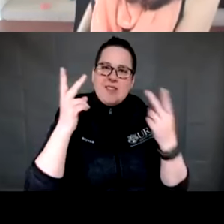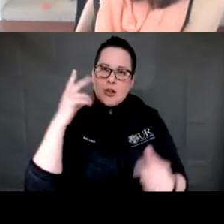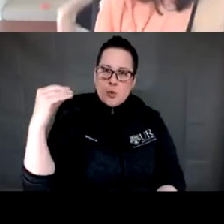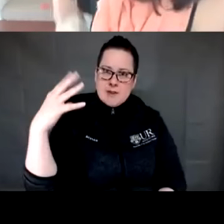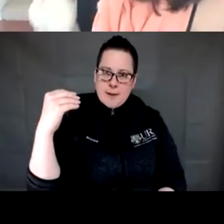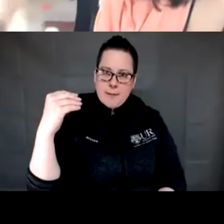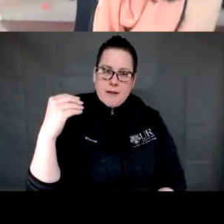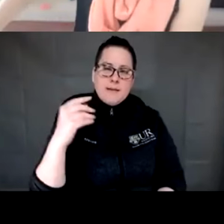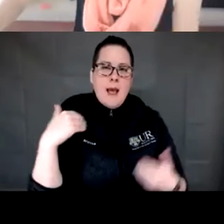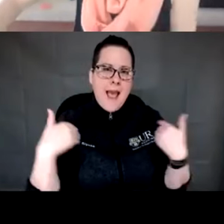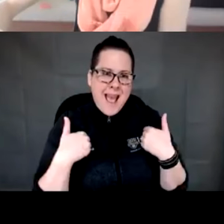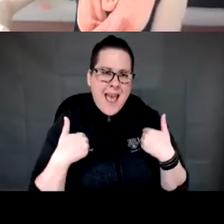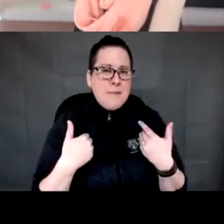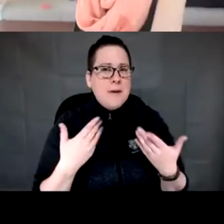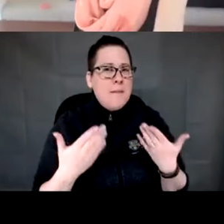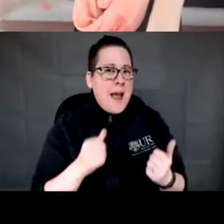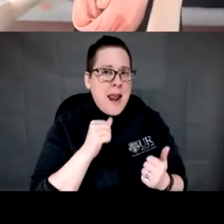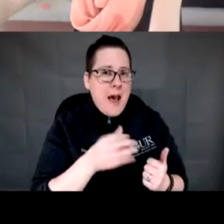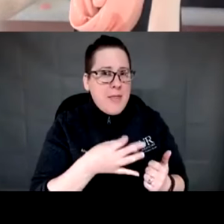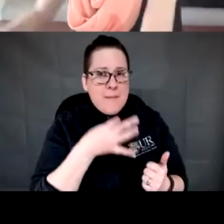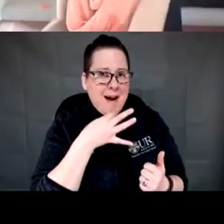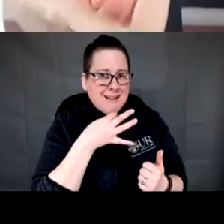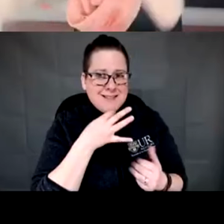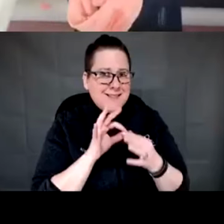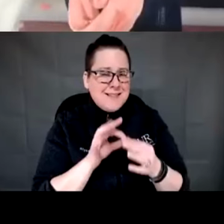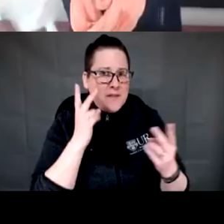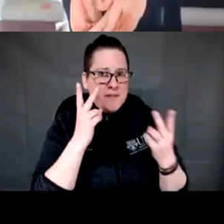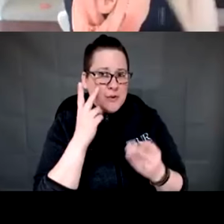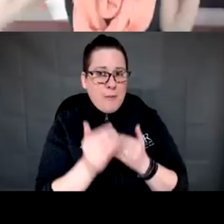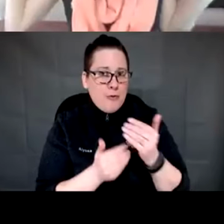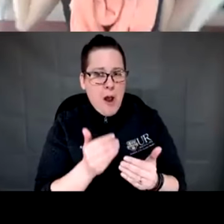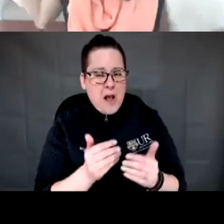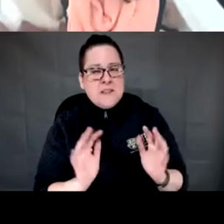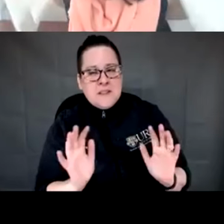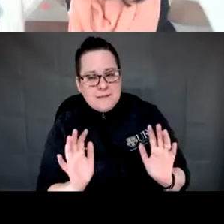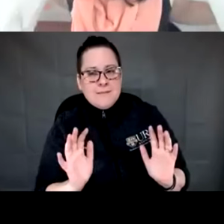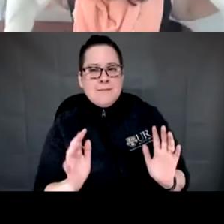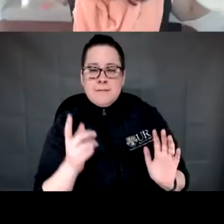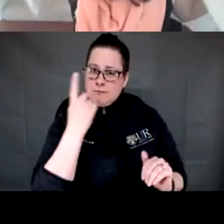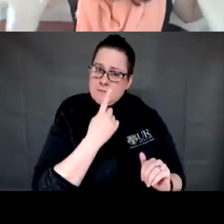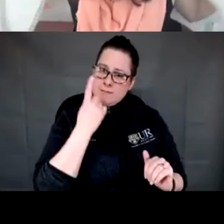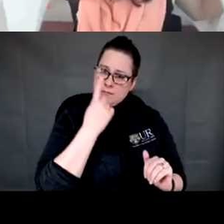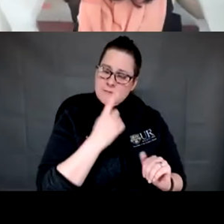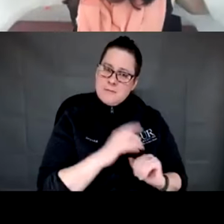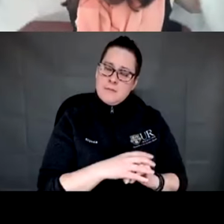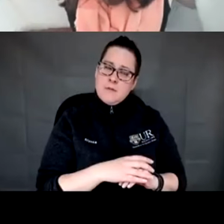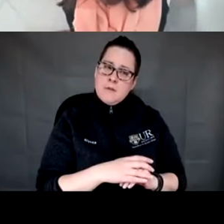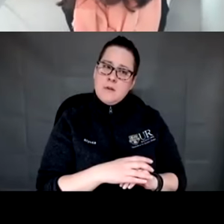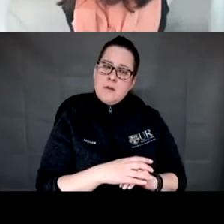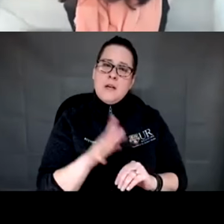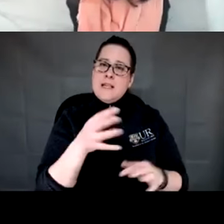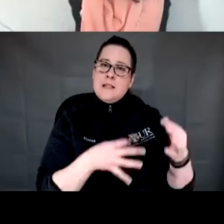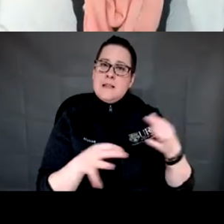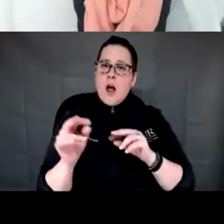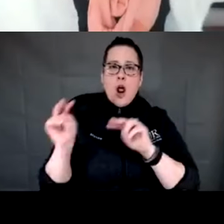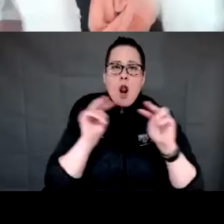an animal that probably isn't the best for visual processing. I'm just wondering, you know, when you look instead with